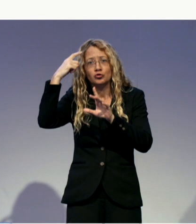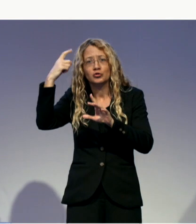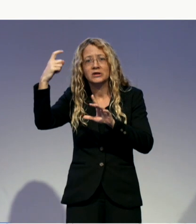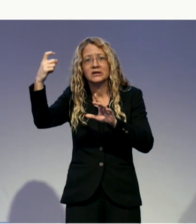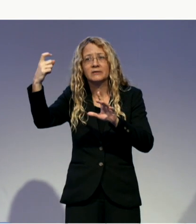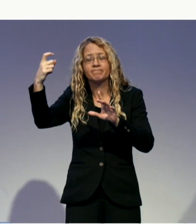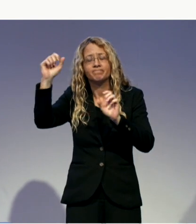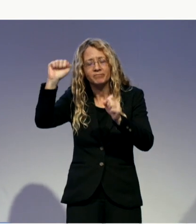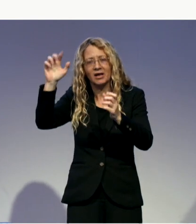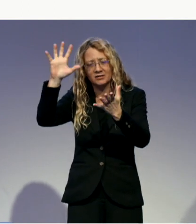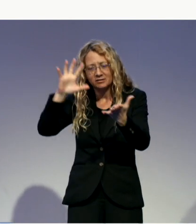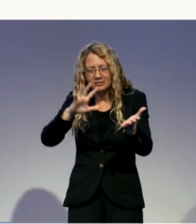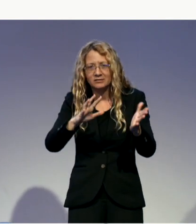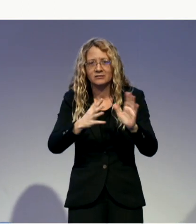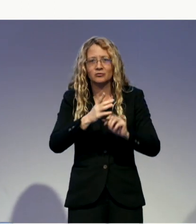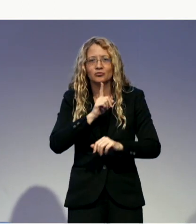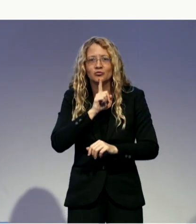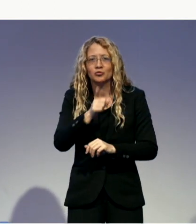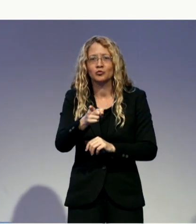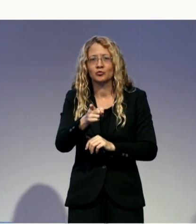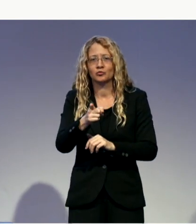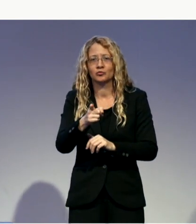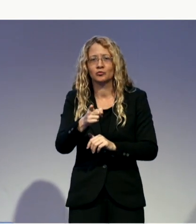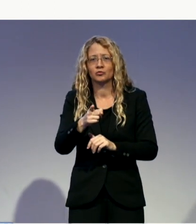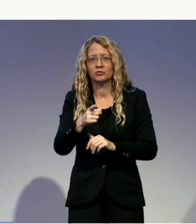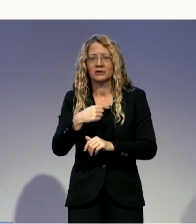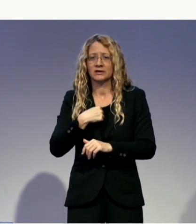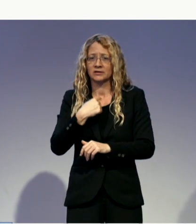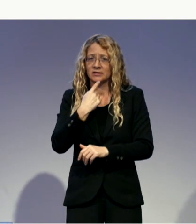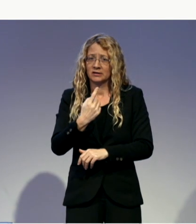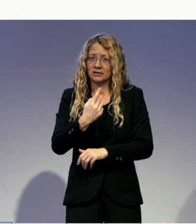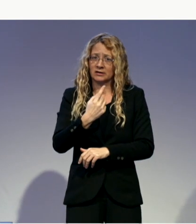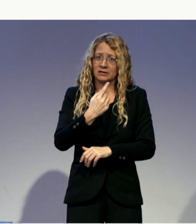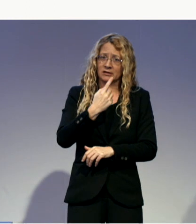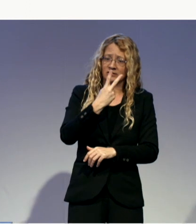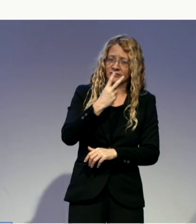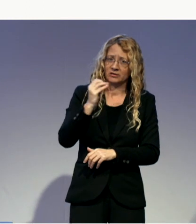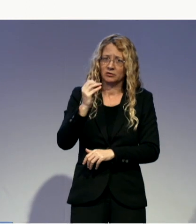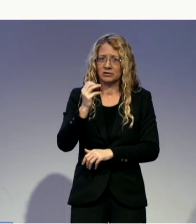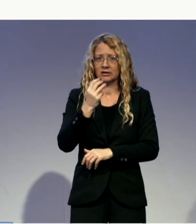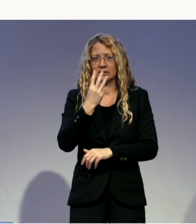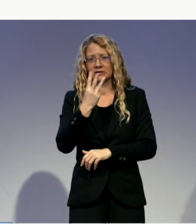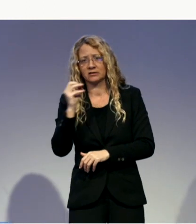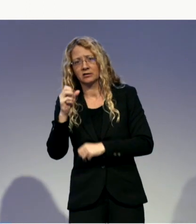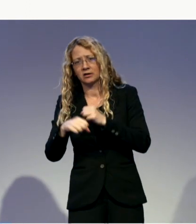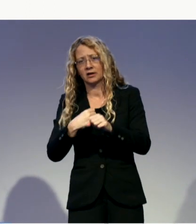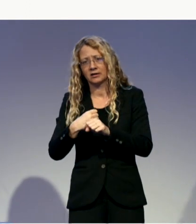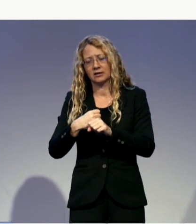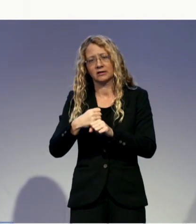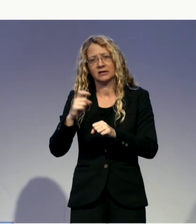if it took 20 or 30 years, that I would put disability equally on the global business leadership